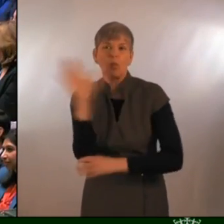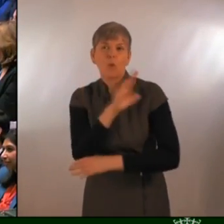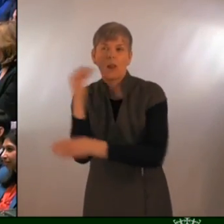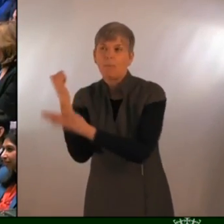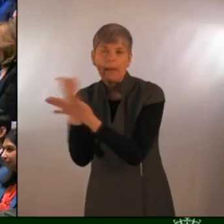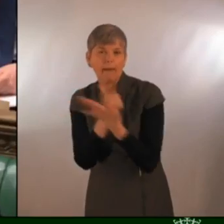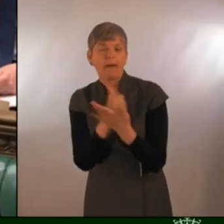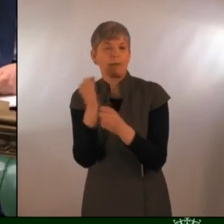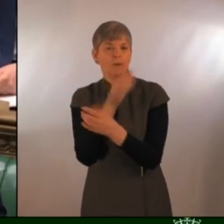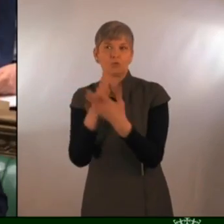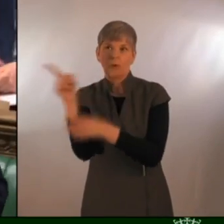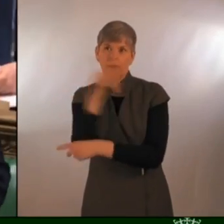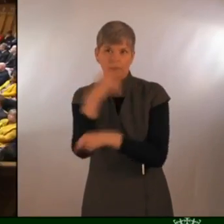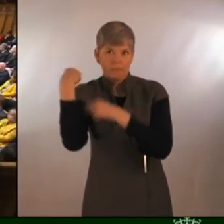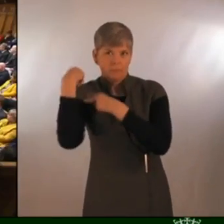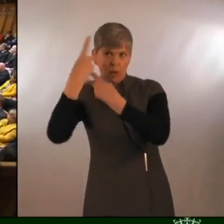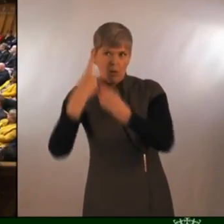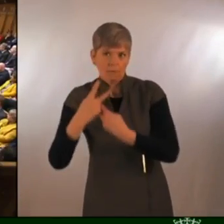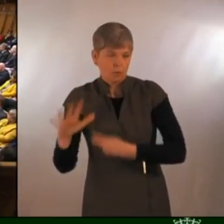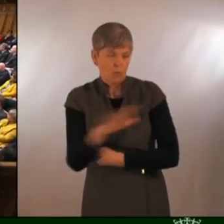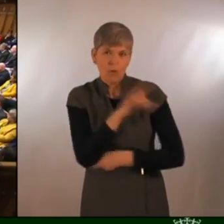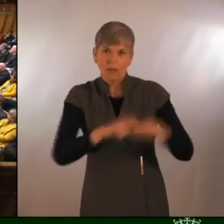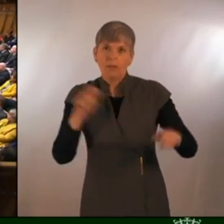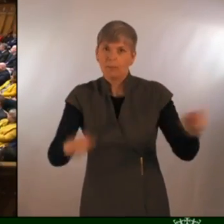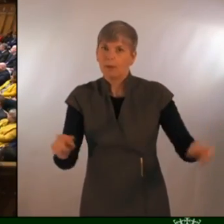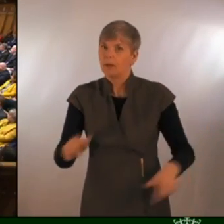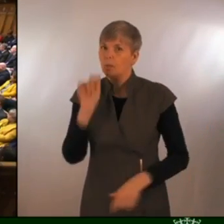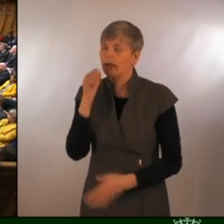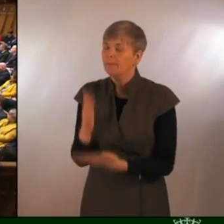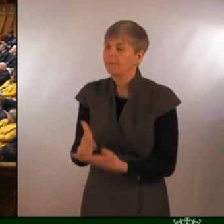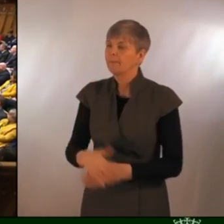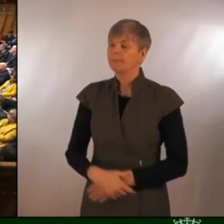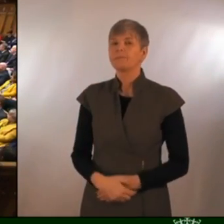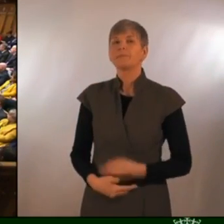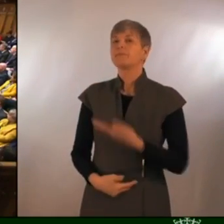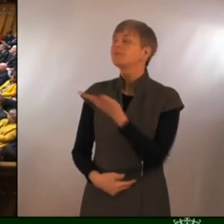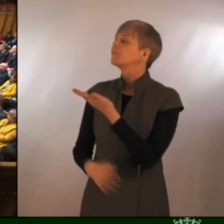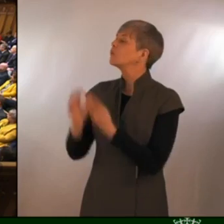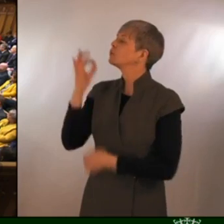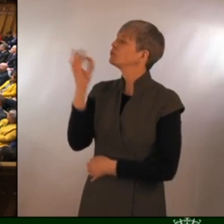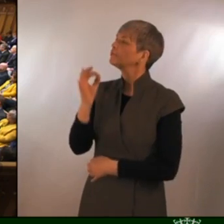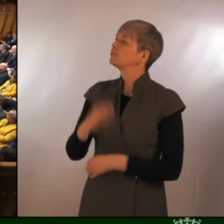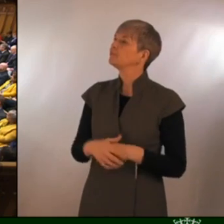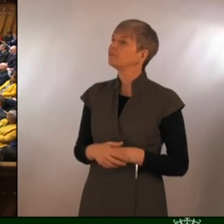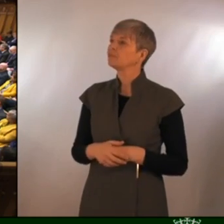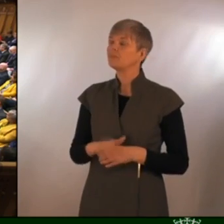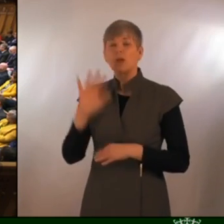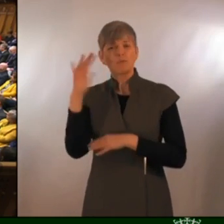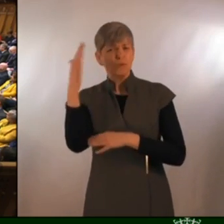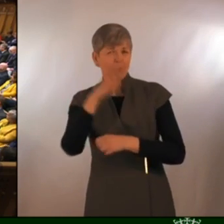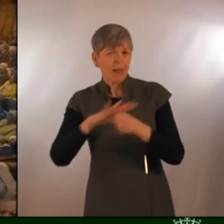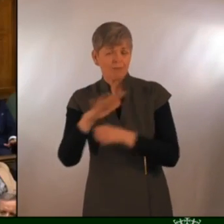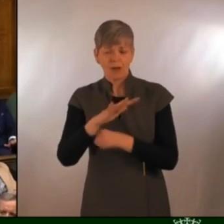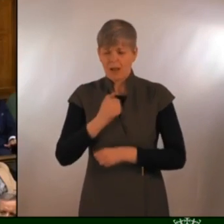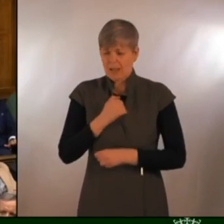after the interests of all our people. Hey, Jones. Thank you, Mr. Speaker. Rural areas like my constituency of Brecon and Radnorshire are at the bottom of the